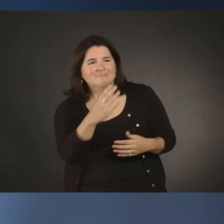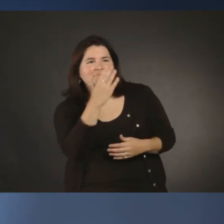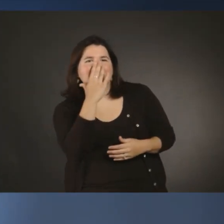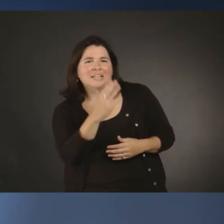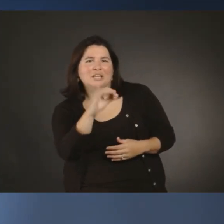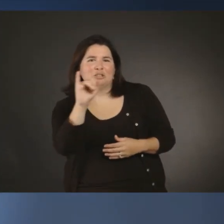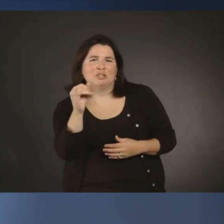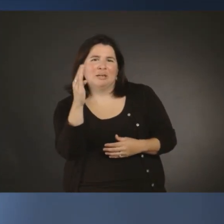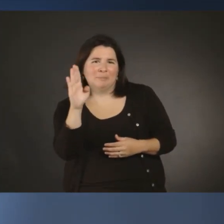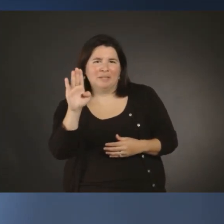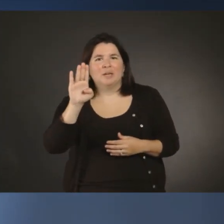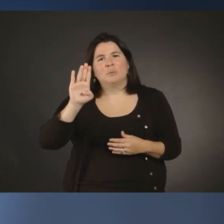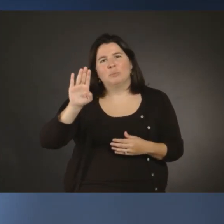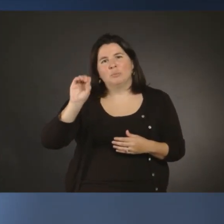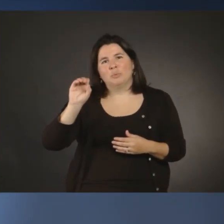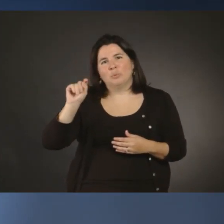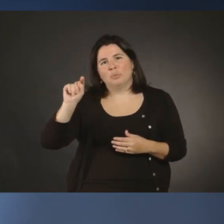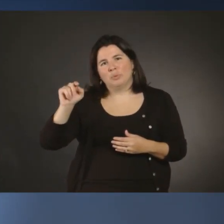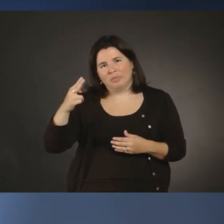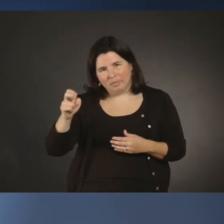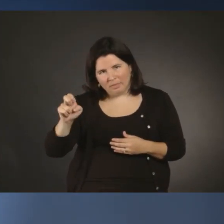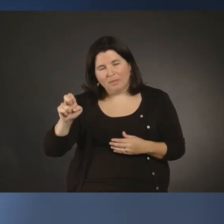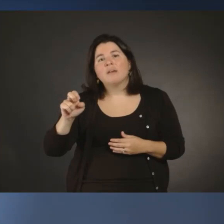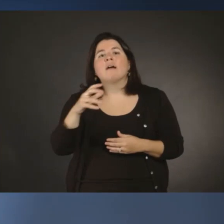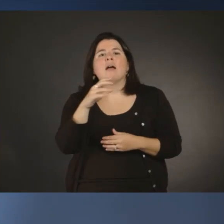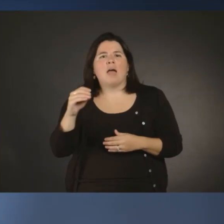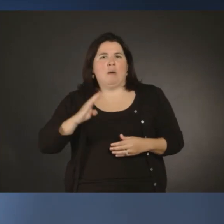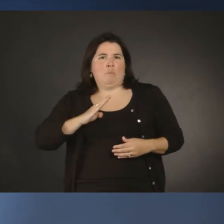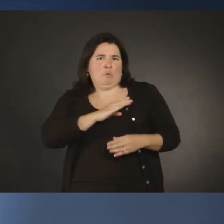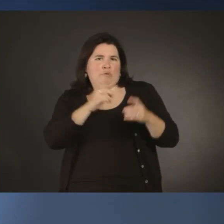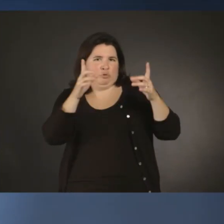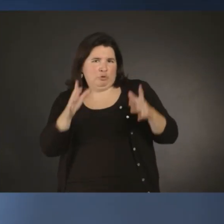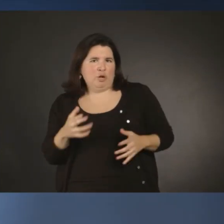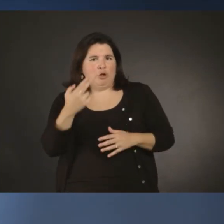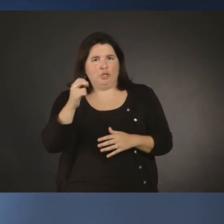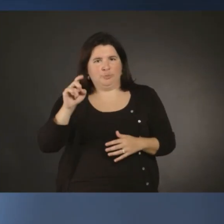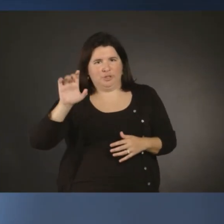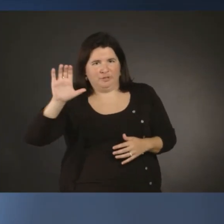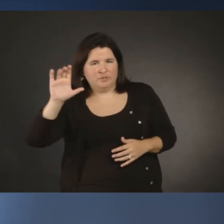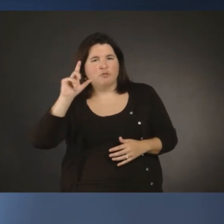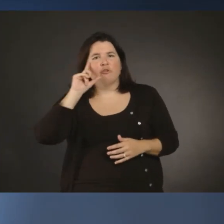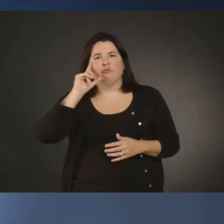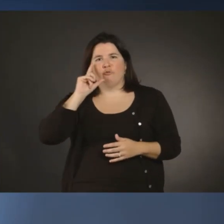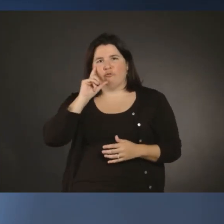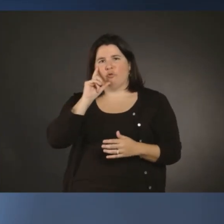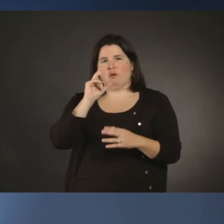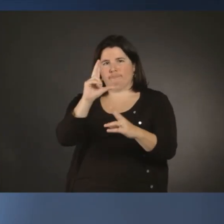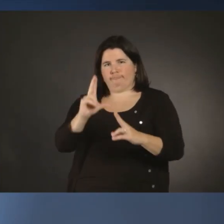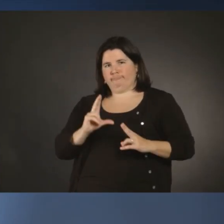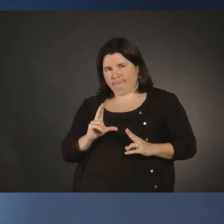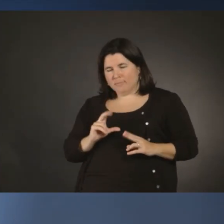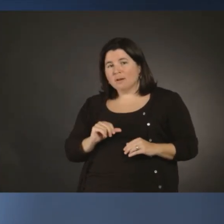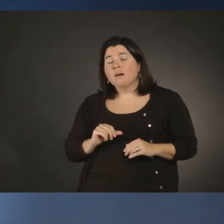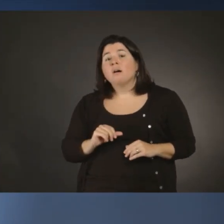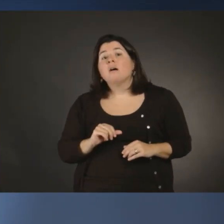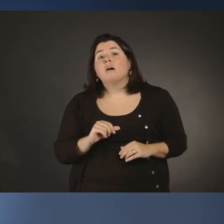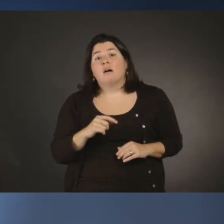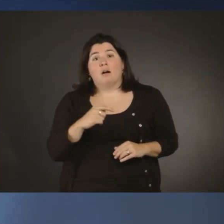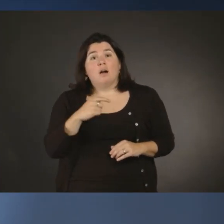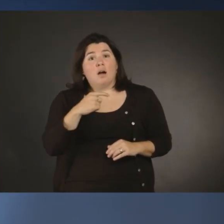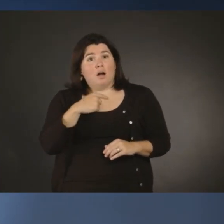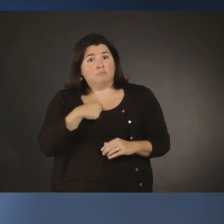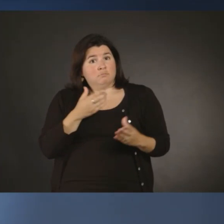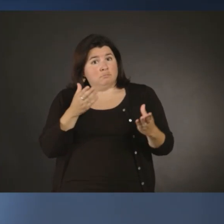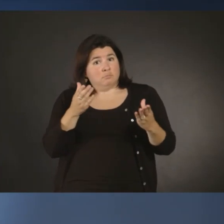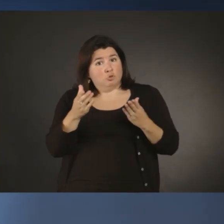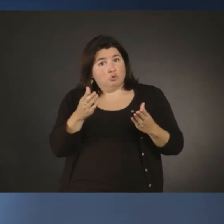First, I want to thank JB Booth and the Board of Directors of the Hearing, Speech, and Deaf Center for this recognition. I've